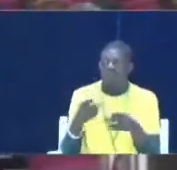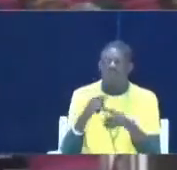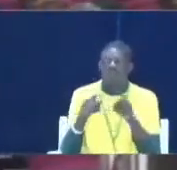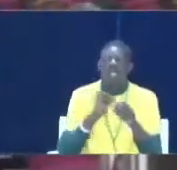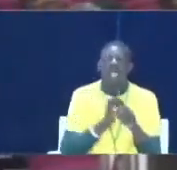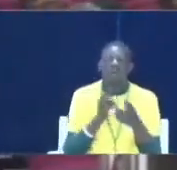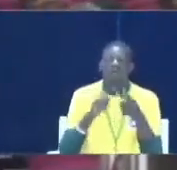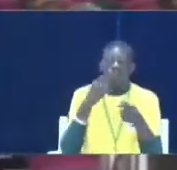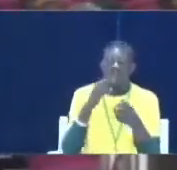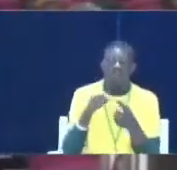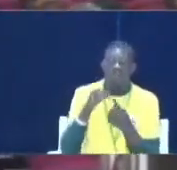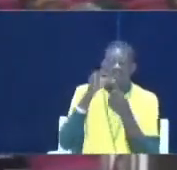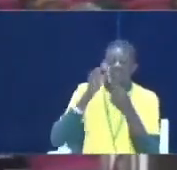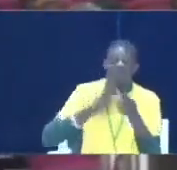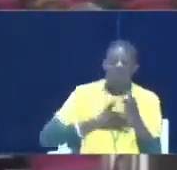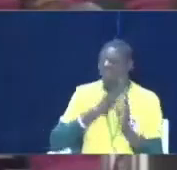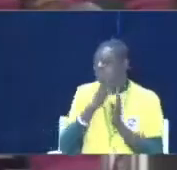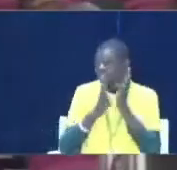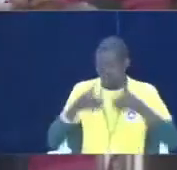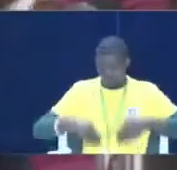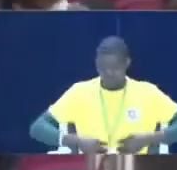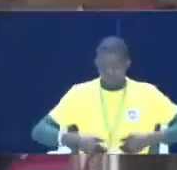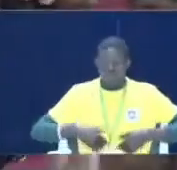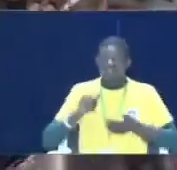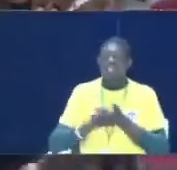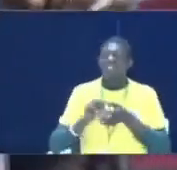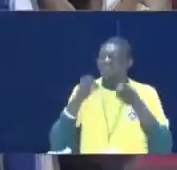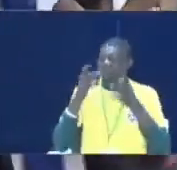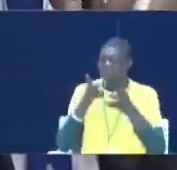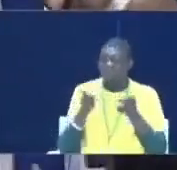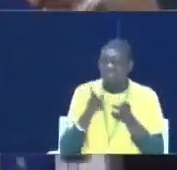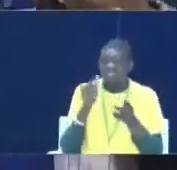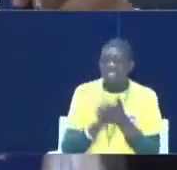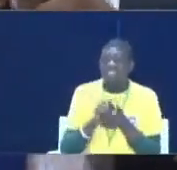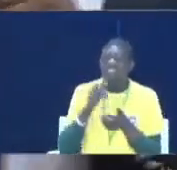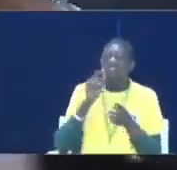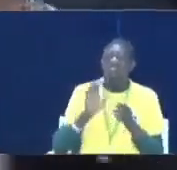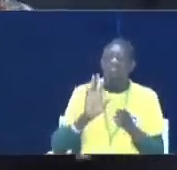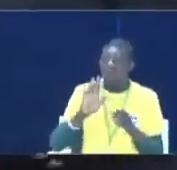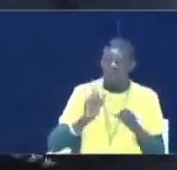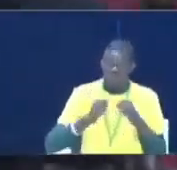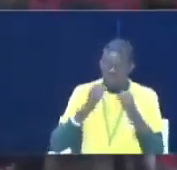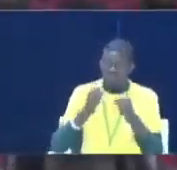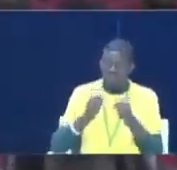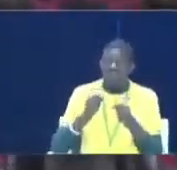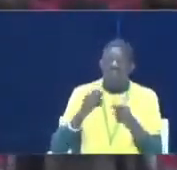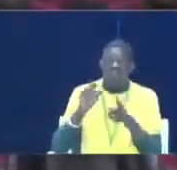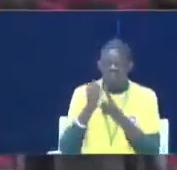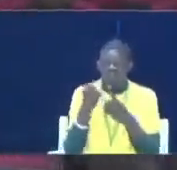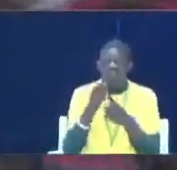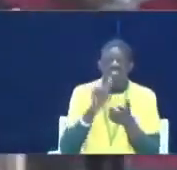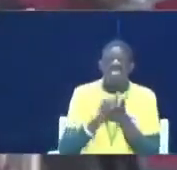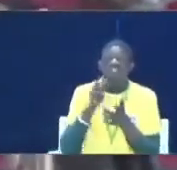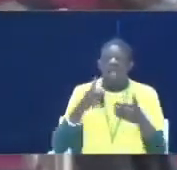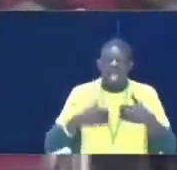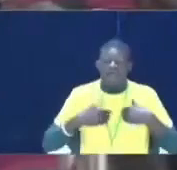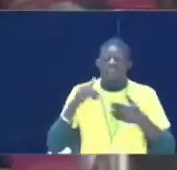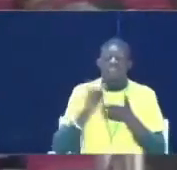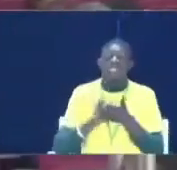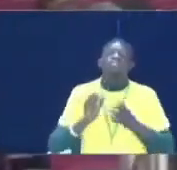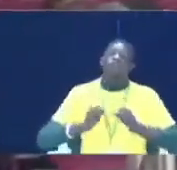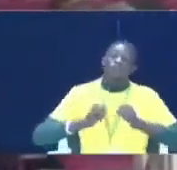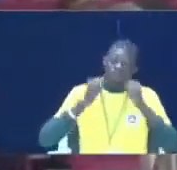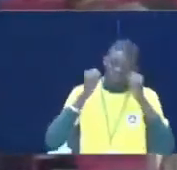you, especially my generation, that there are places where your skills can take you. There are situations you will have that your